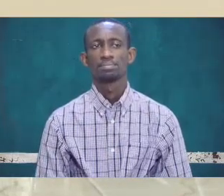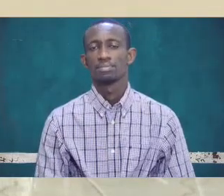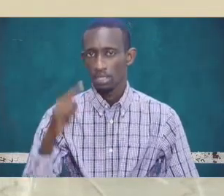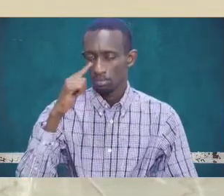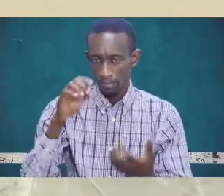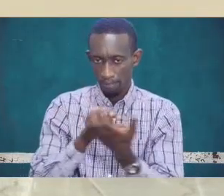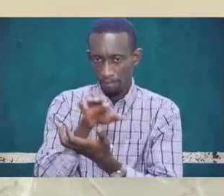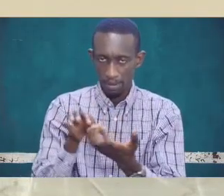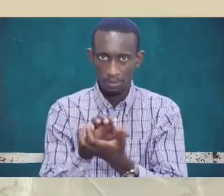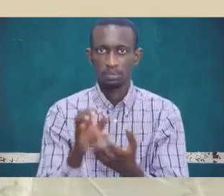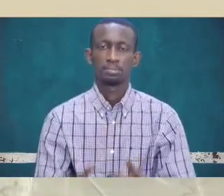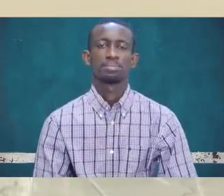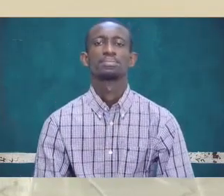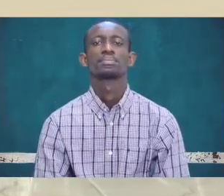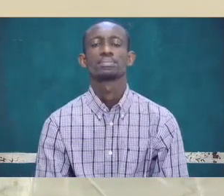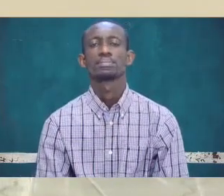mixtures.